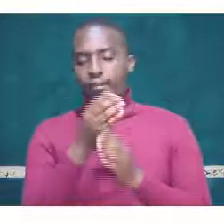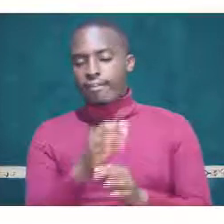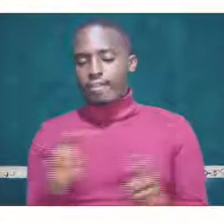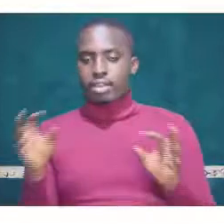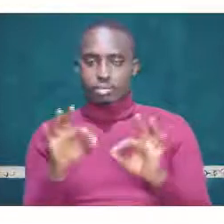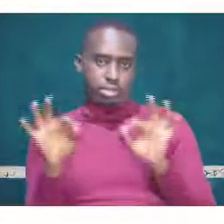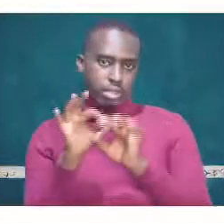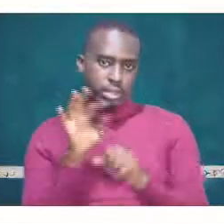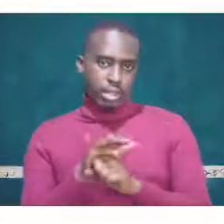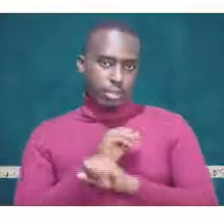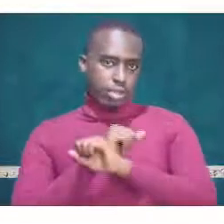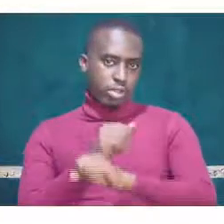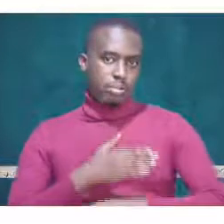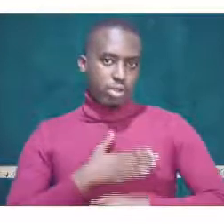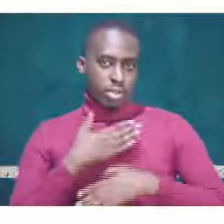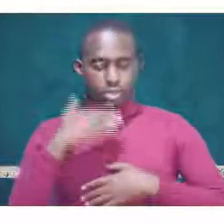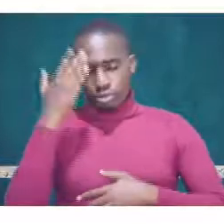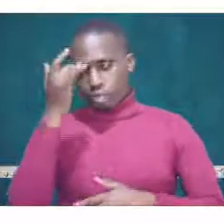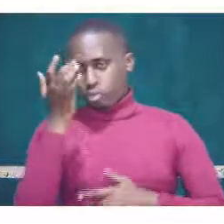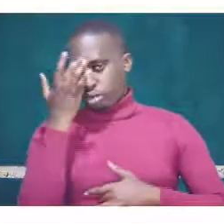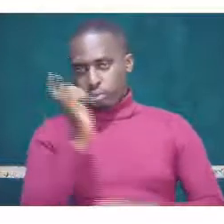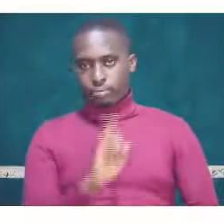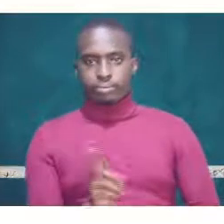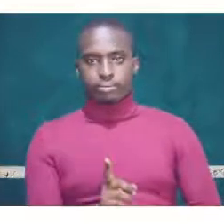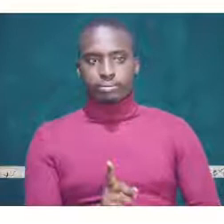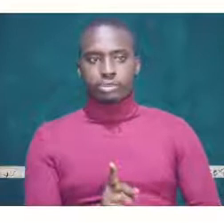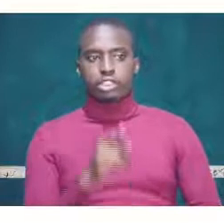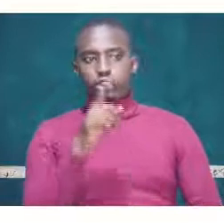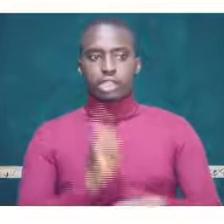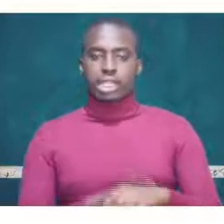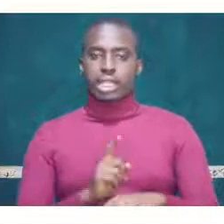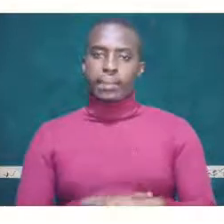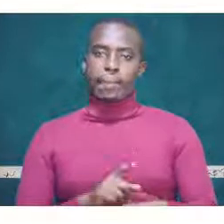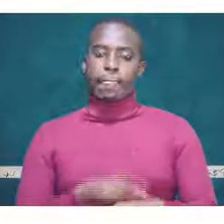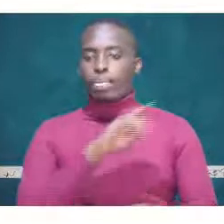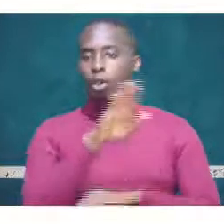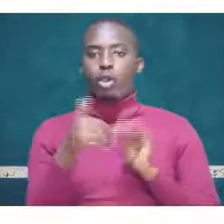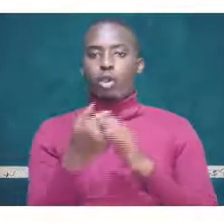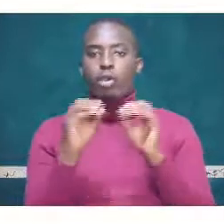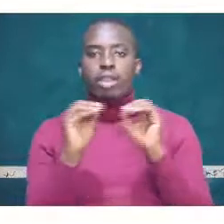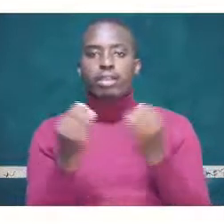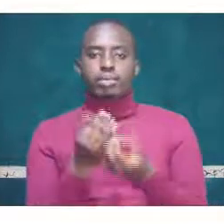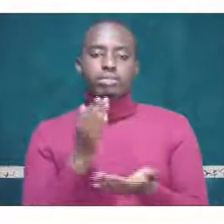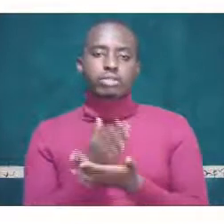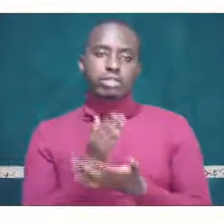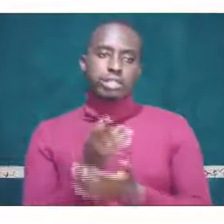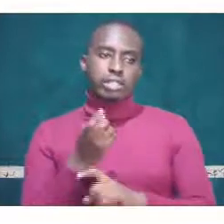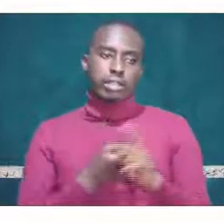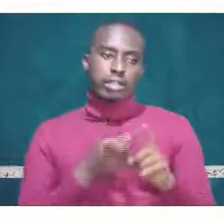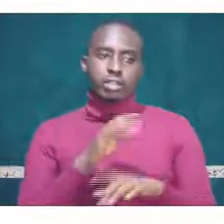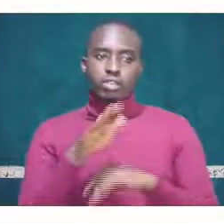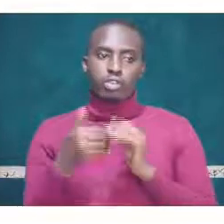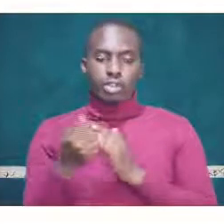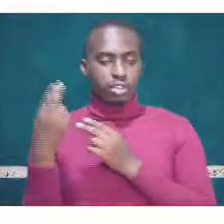important in protecting the body against infections. So all these organs, lymphatic organs,